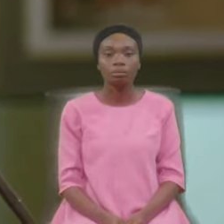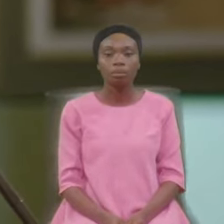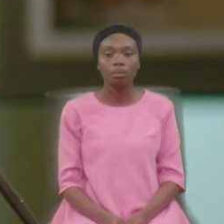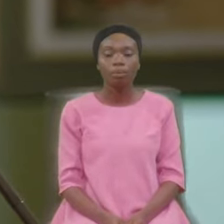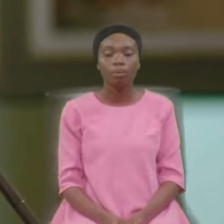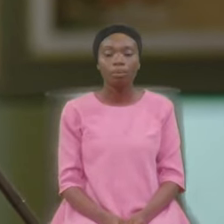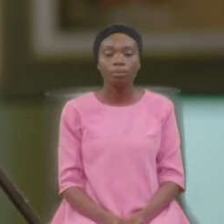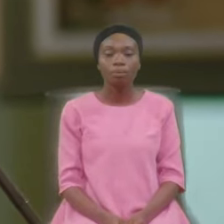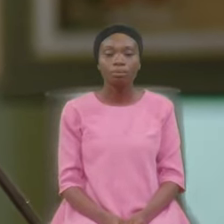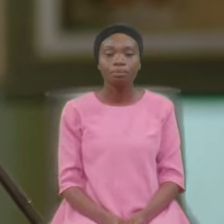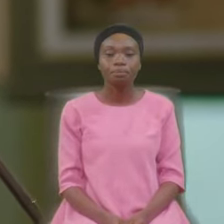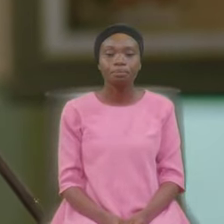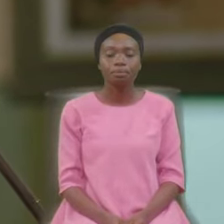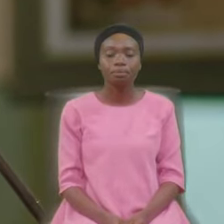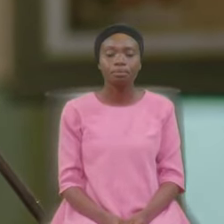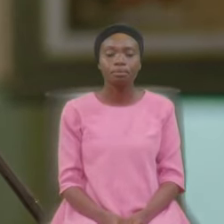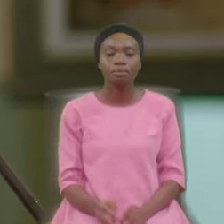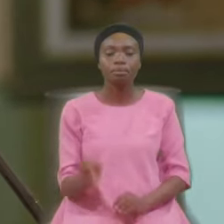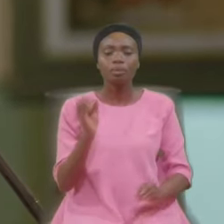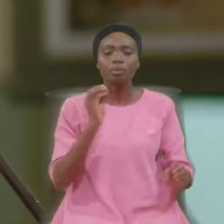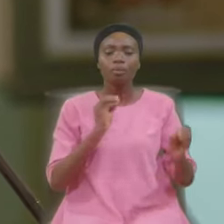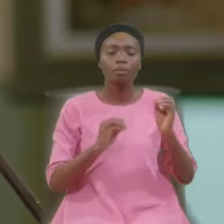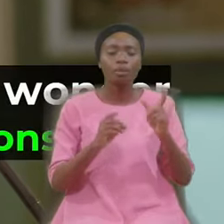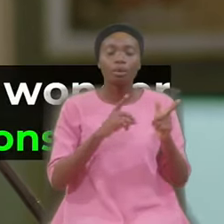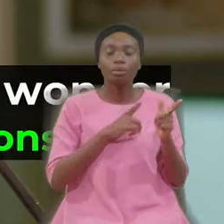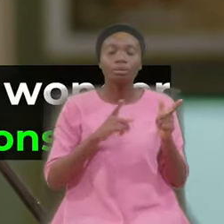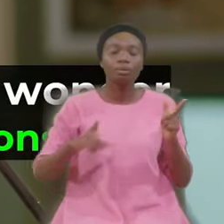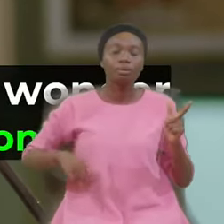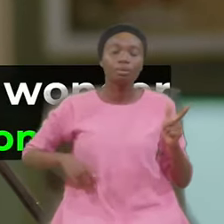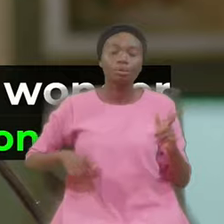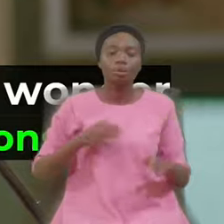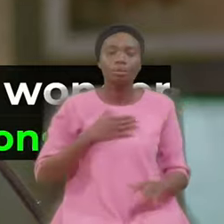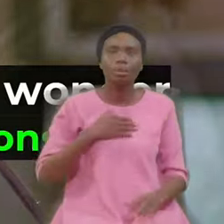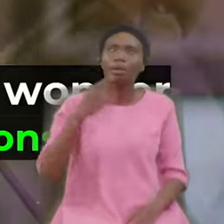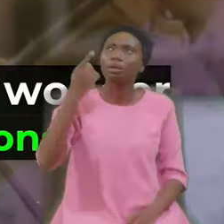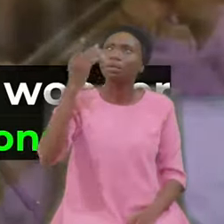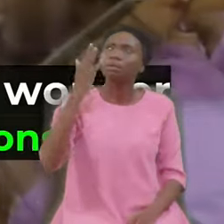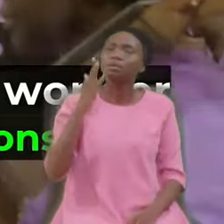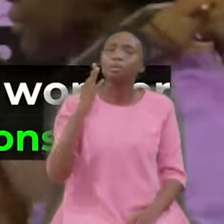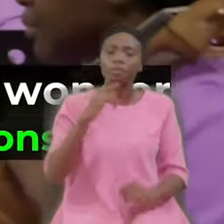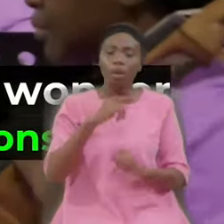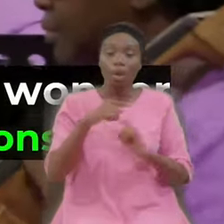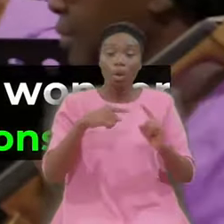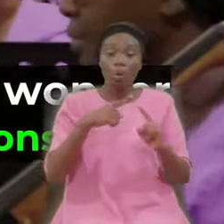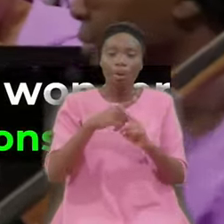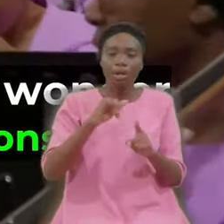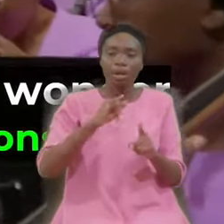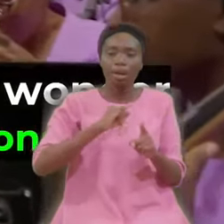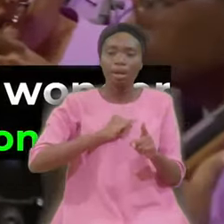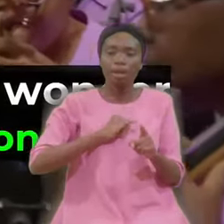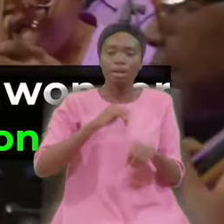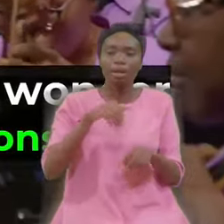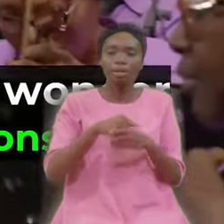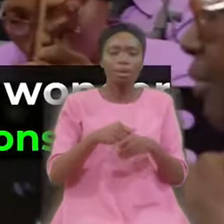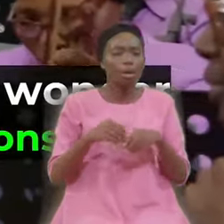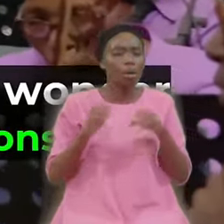Oh Lord, my God, when